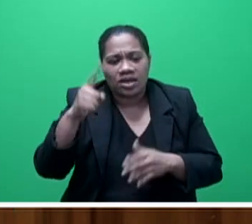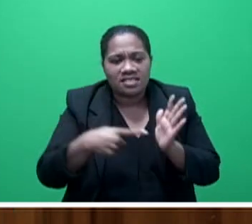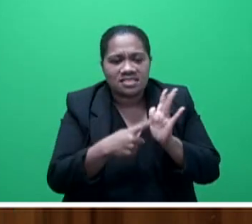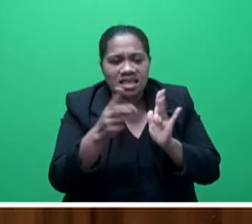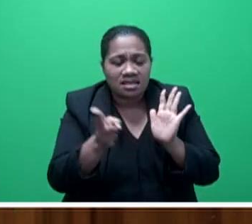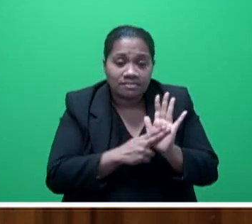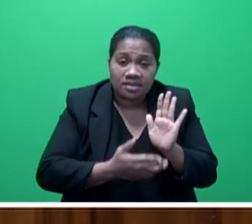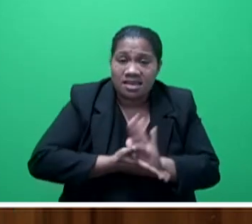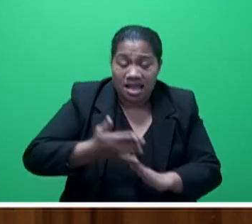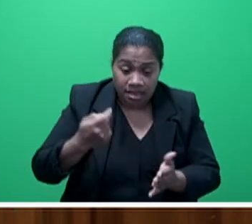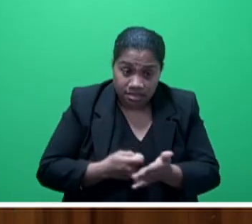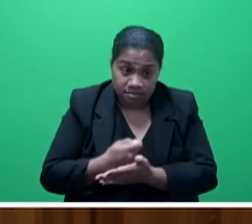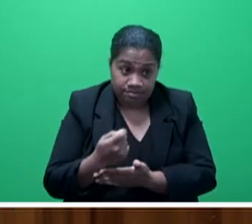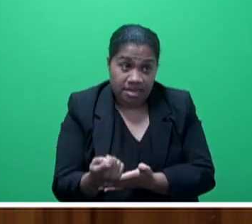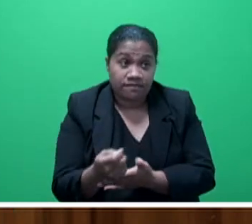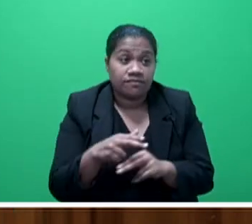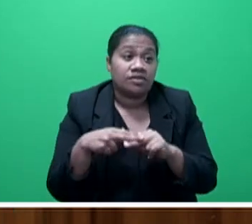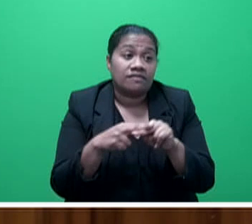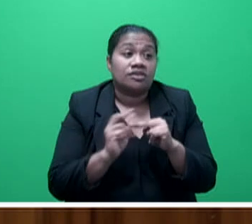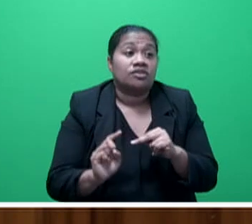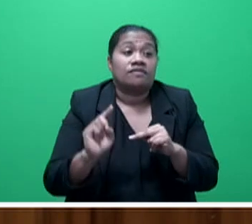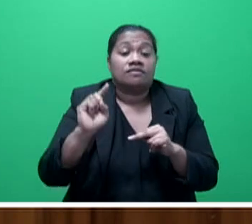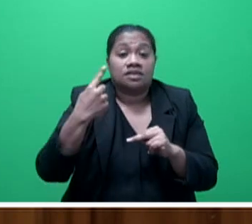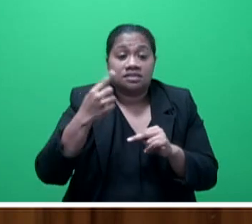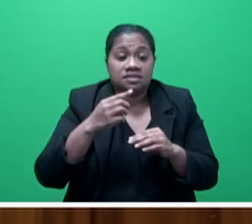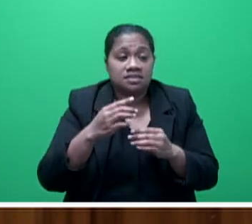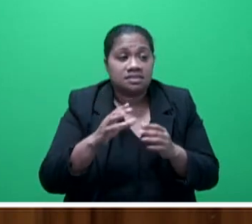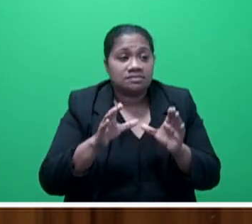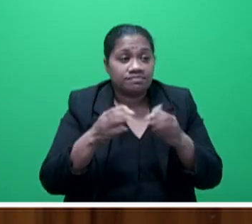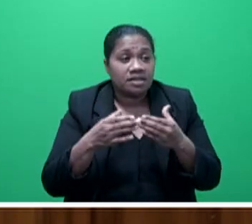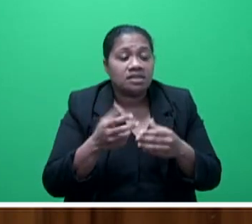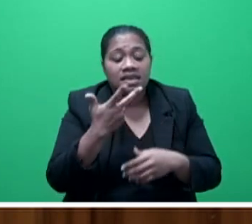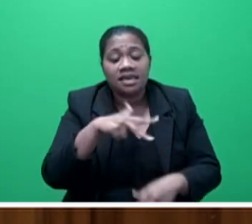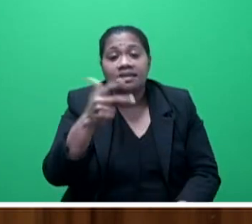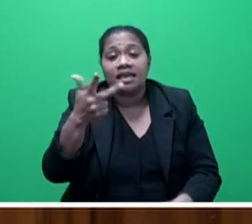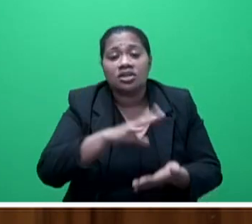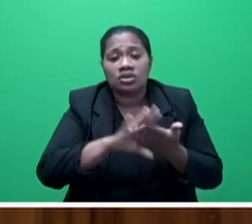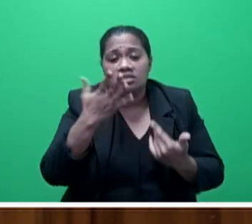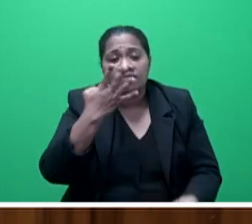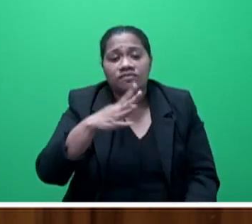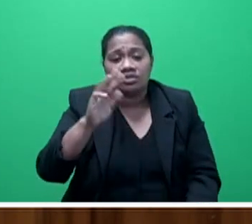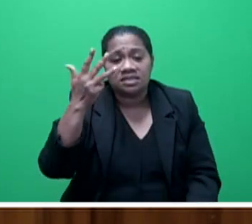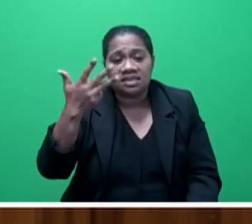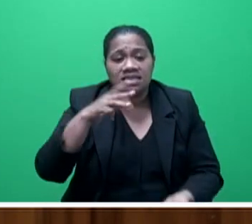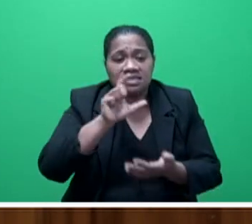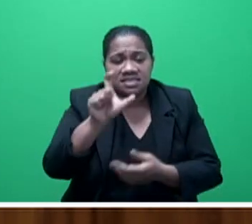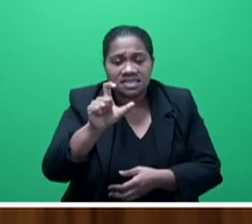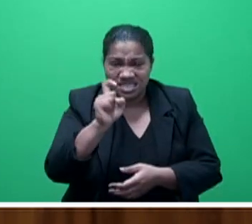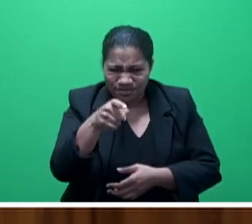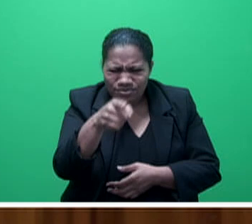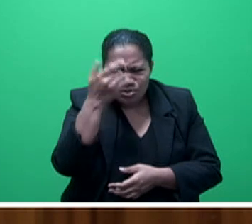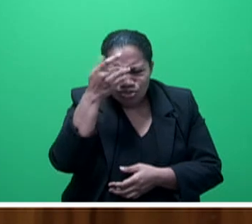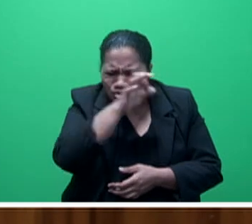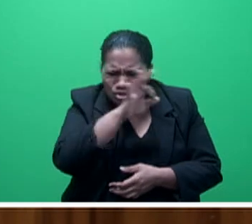paid during the reign of the Fiji First Party is $88.49. If you don't understand, Mr. Speaker,